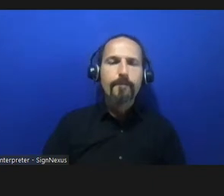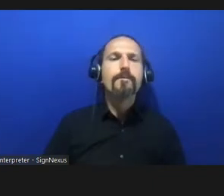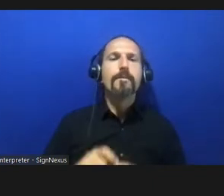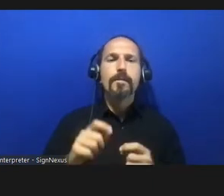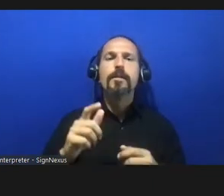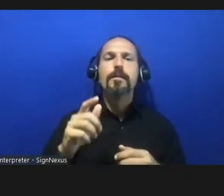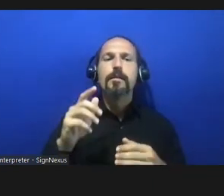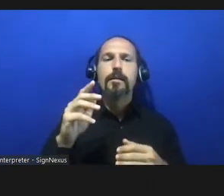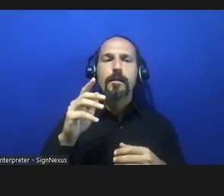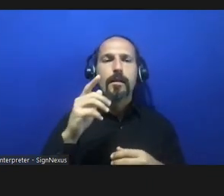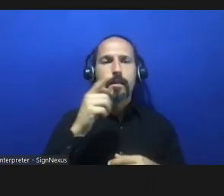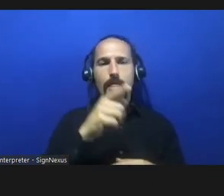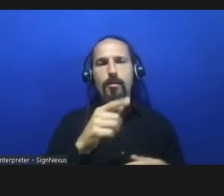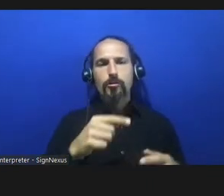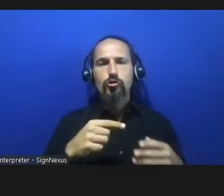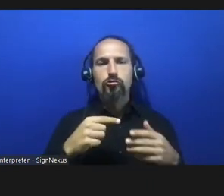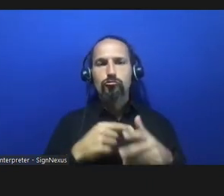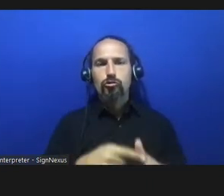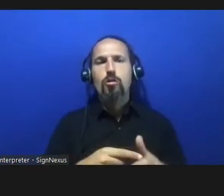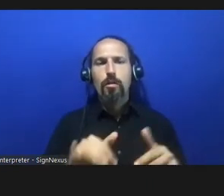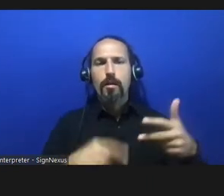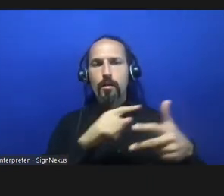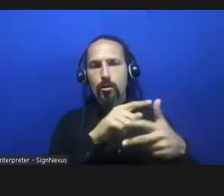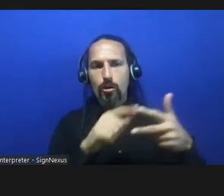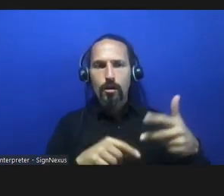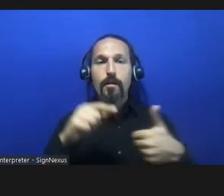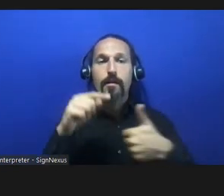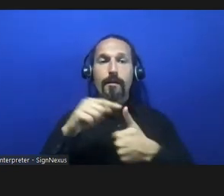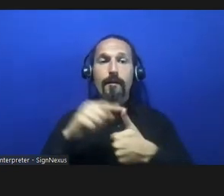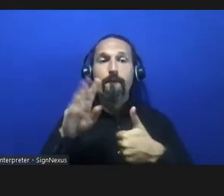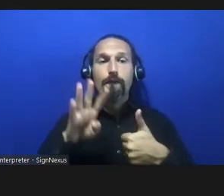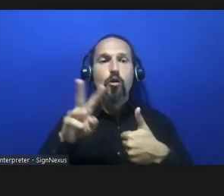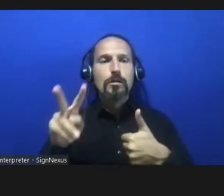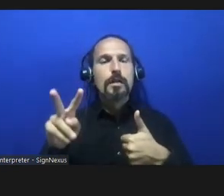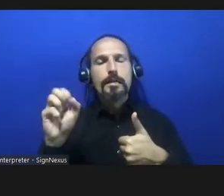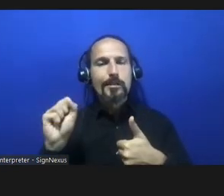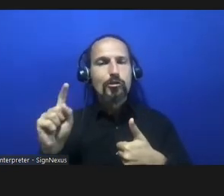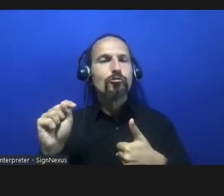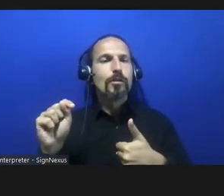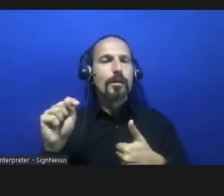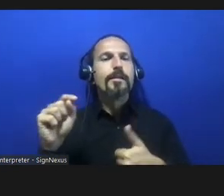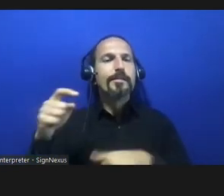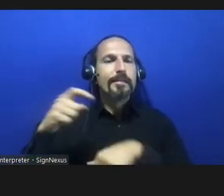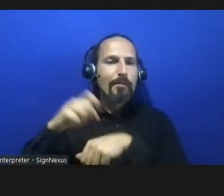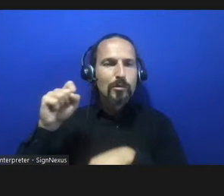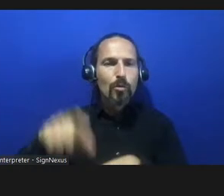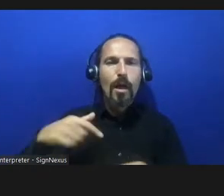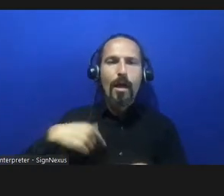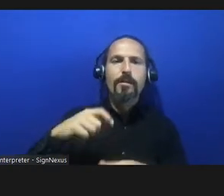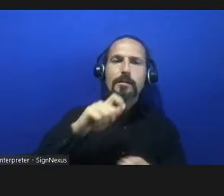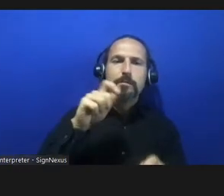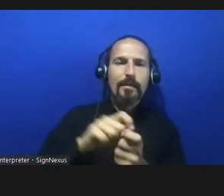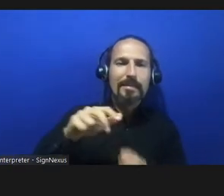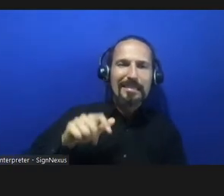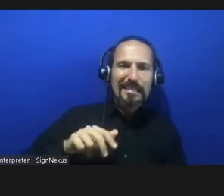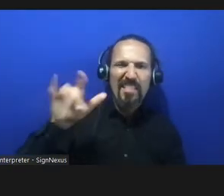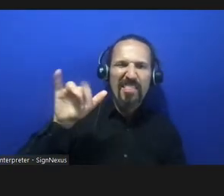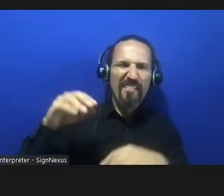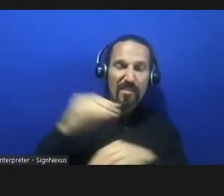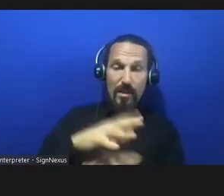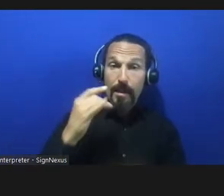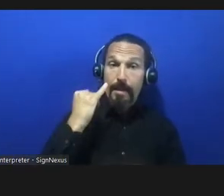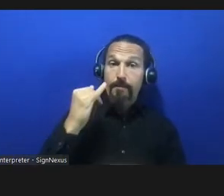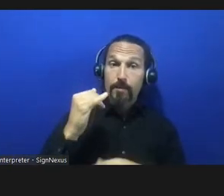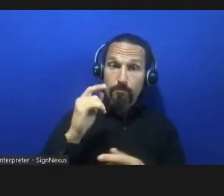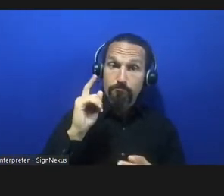locations bulleted here at 42nd street and times square there's a specific stair affected and if the threshold is